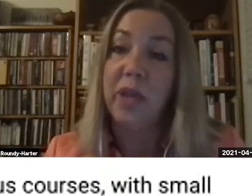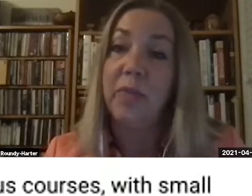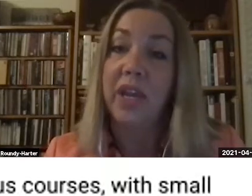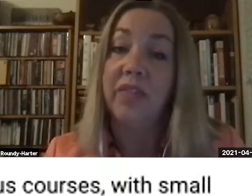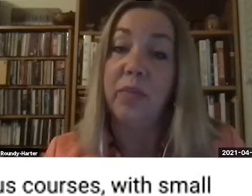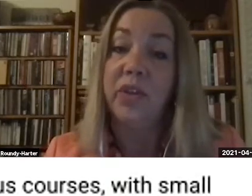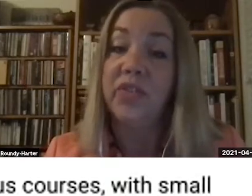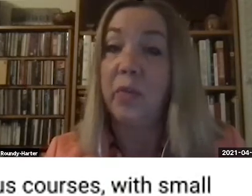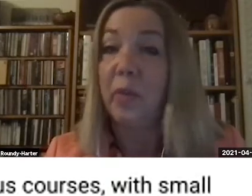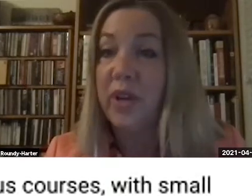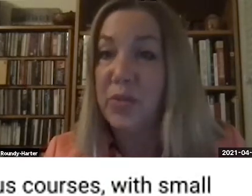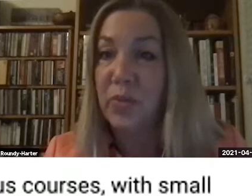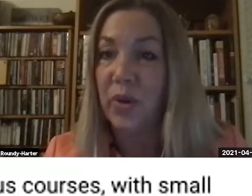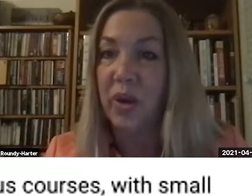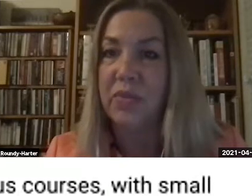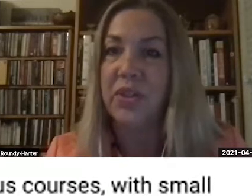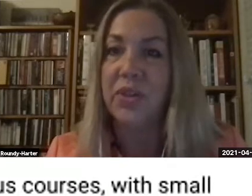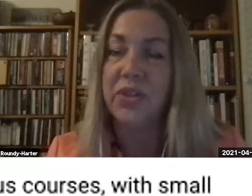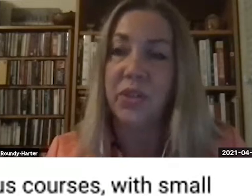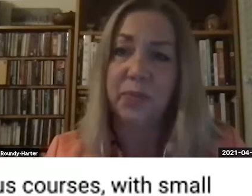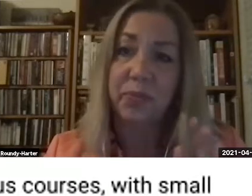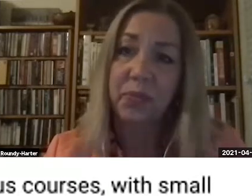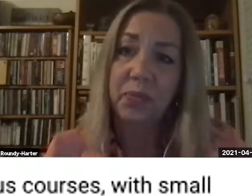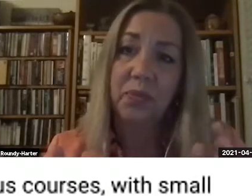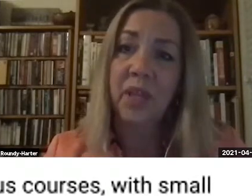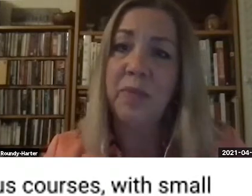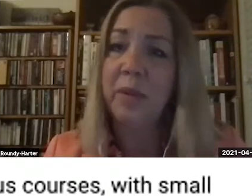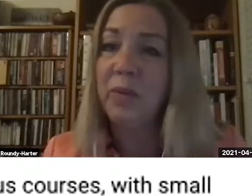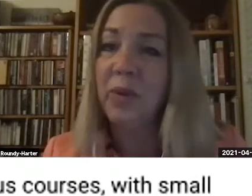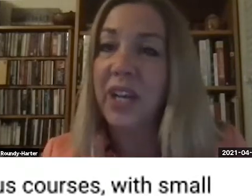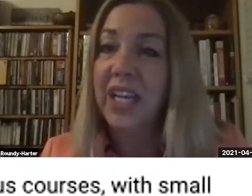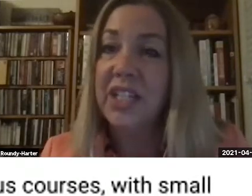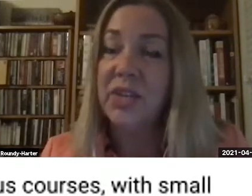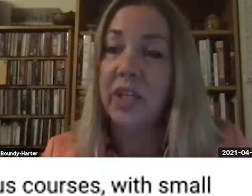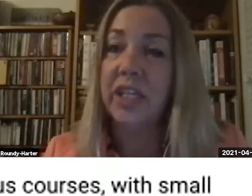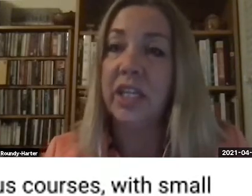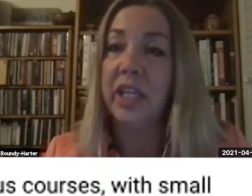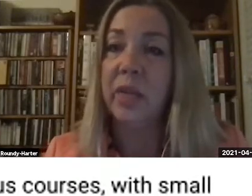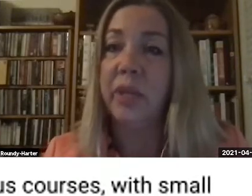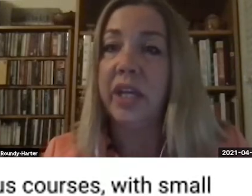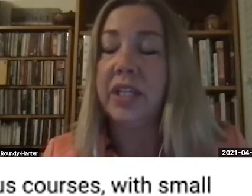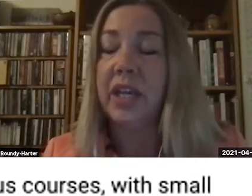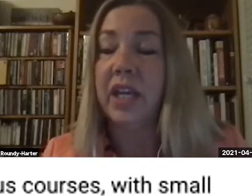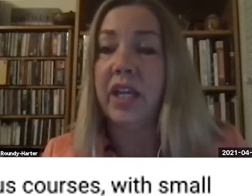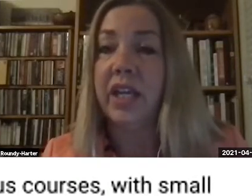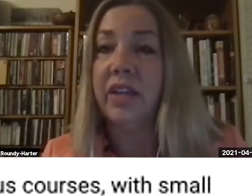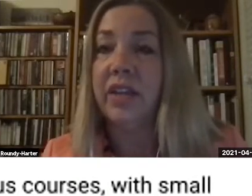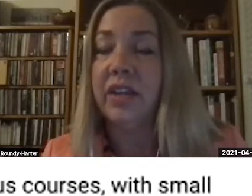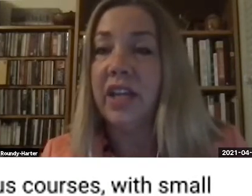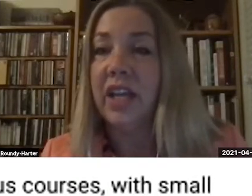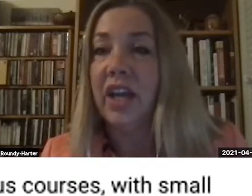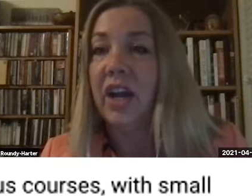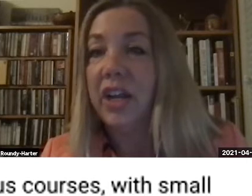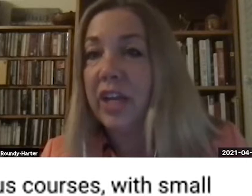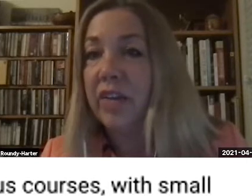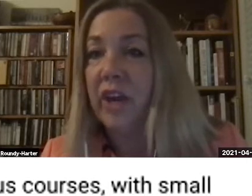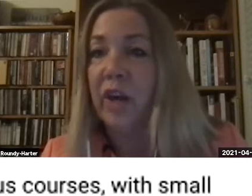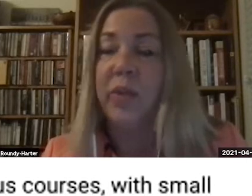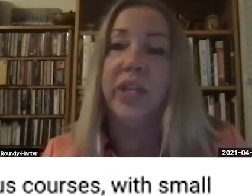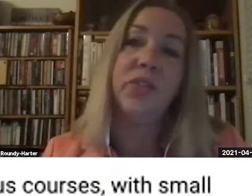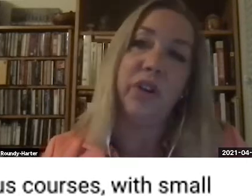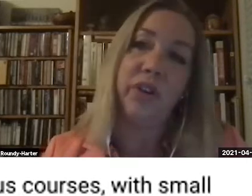students who might benefit most from a bridge program, students who maybe were struggling a little bit in the